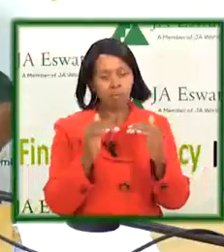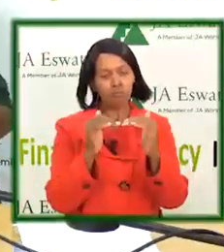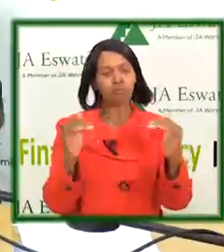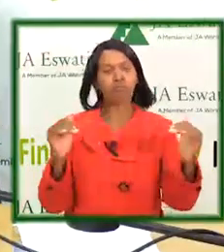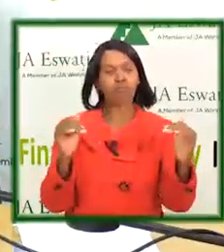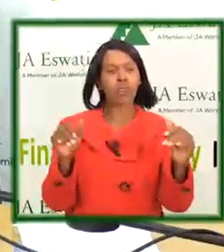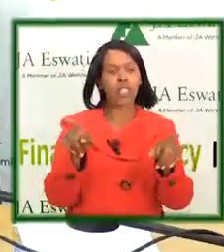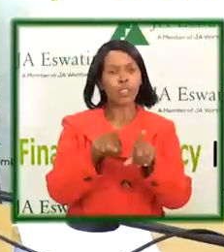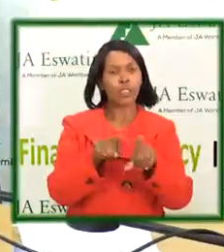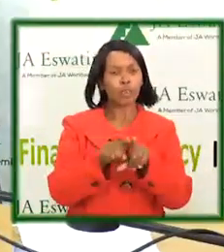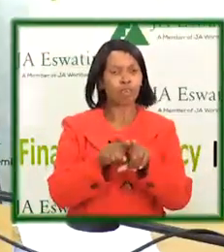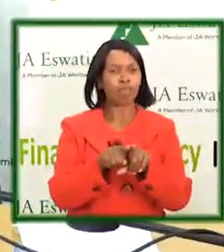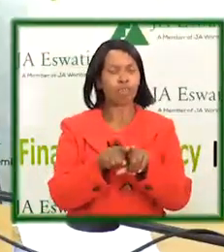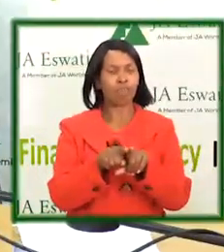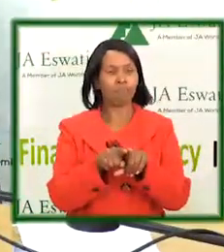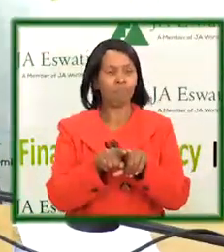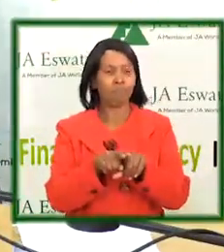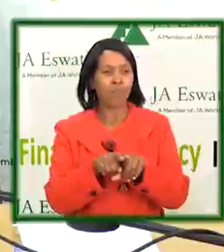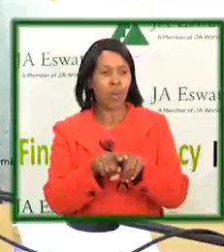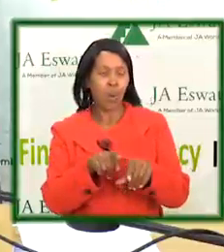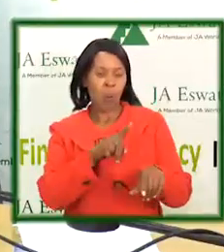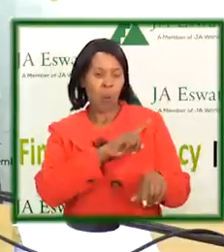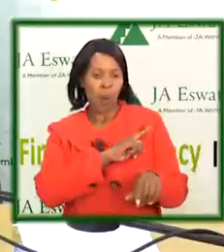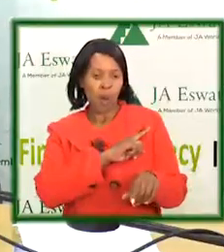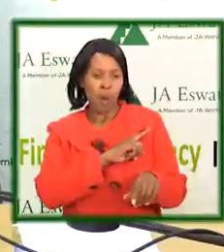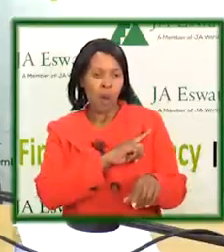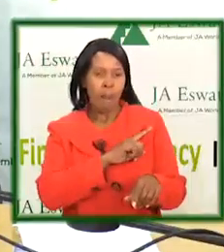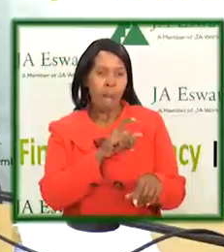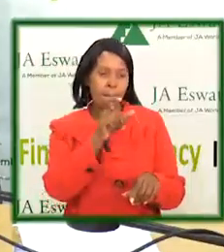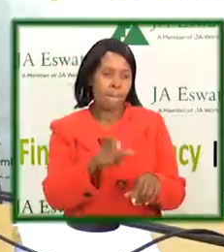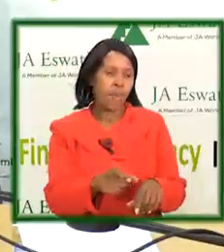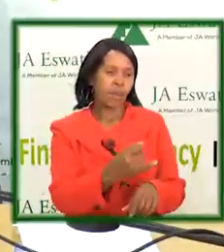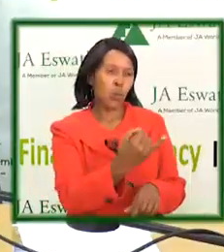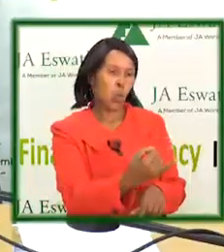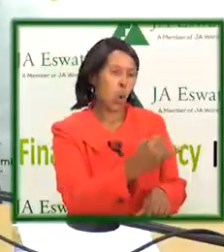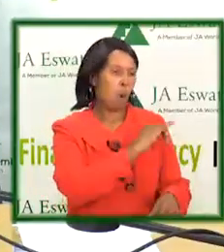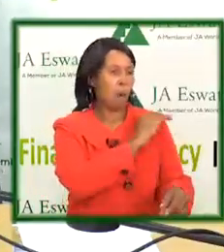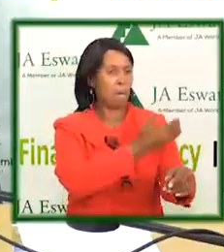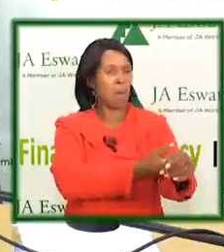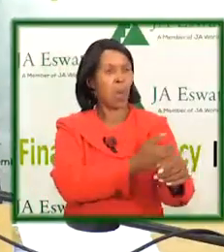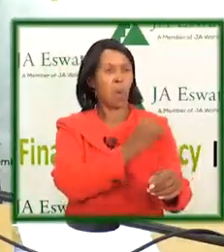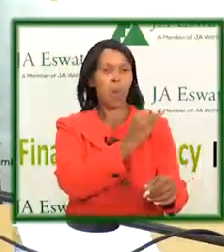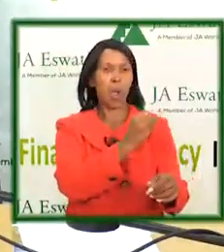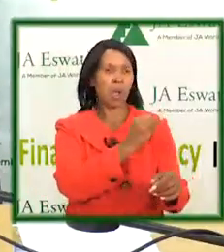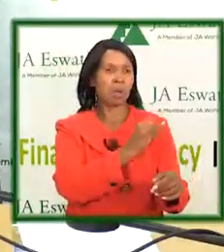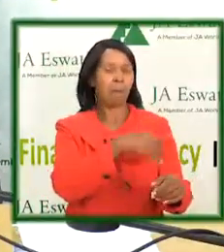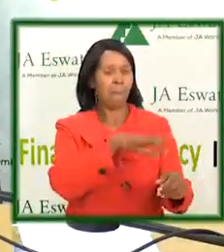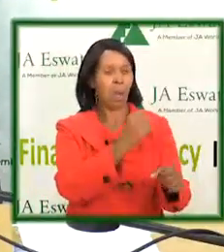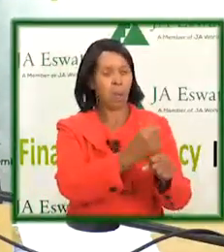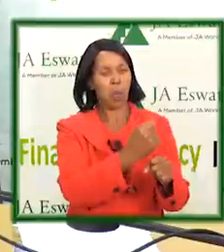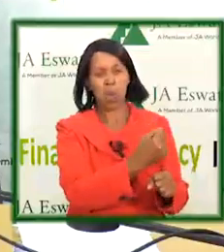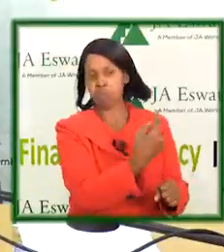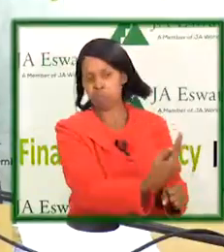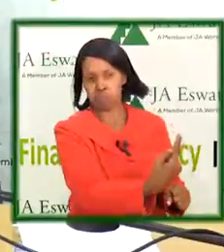find ourselves producing what that one major shareholder wants us to produce. So here we have